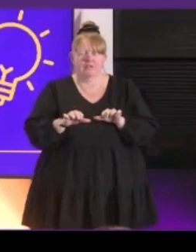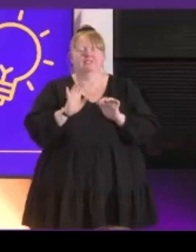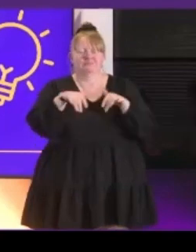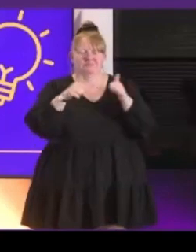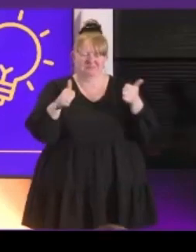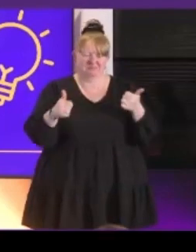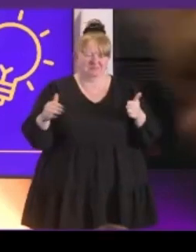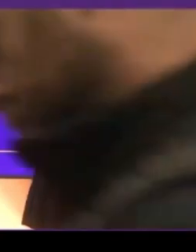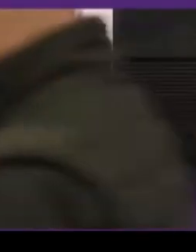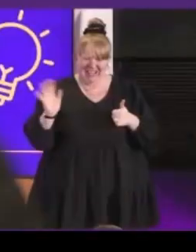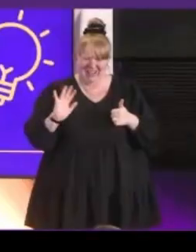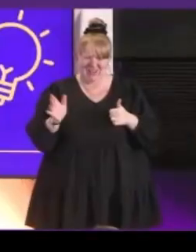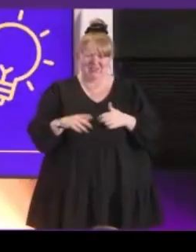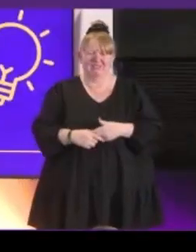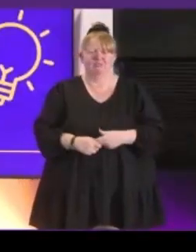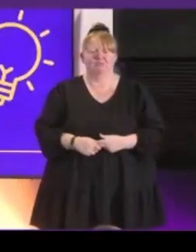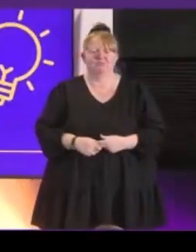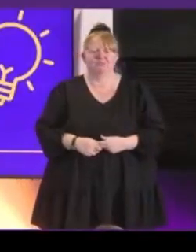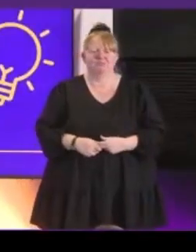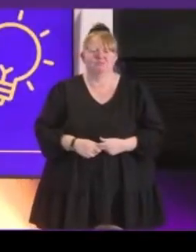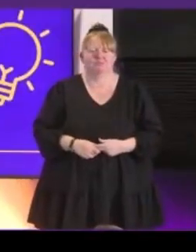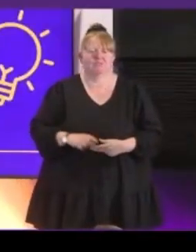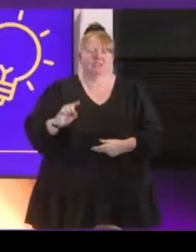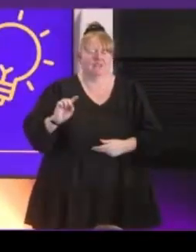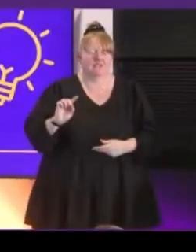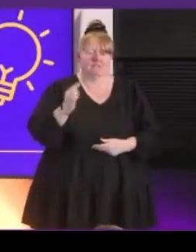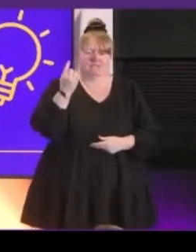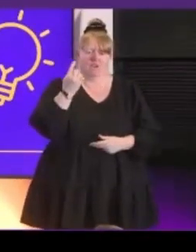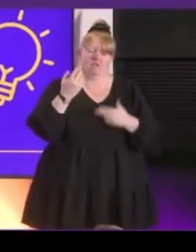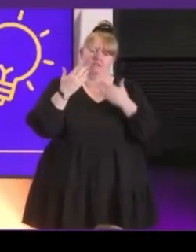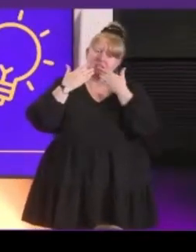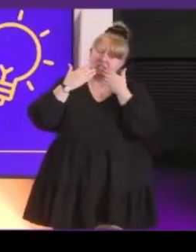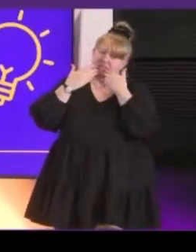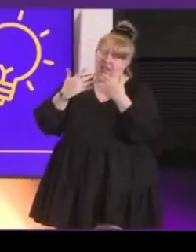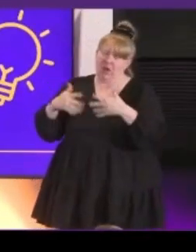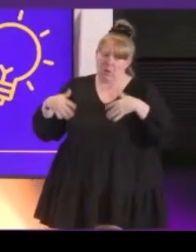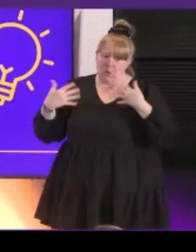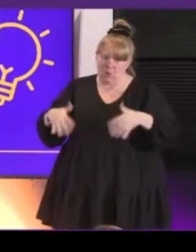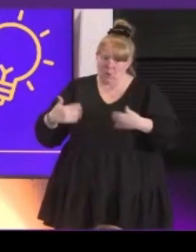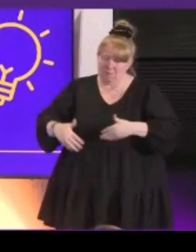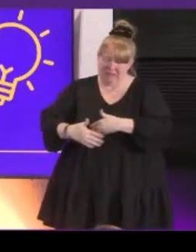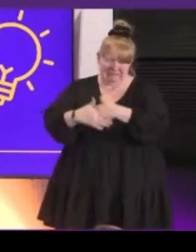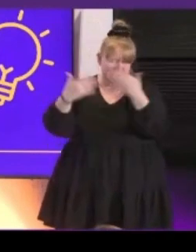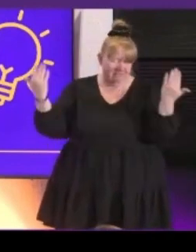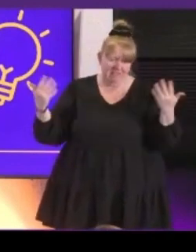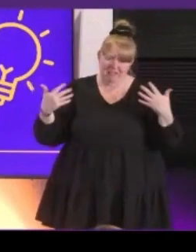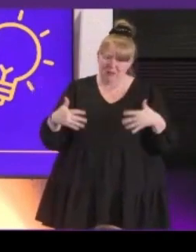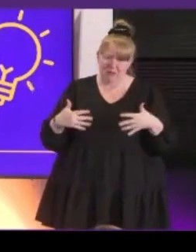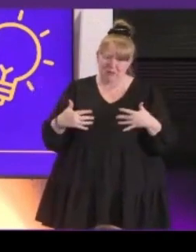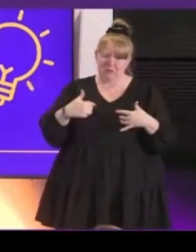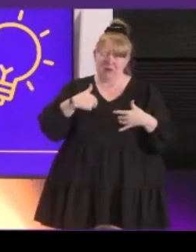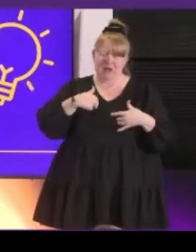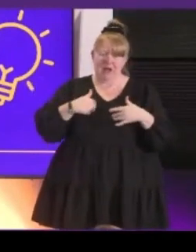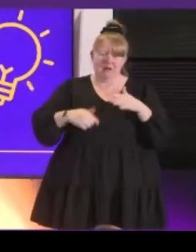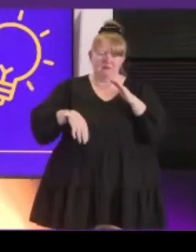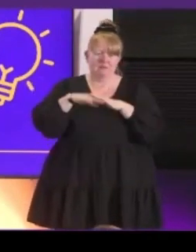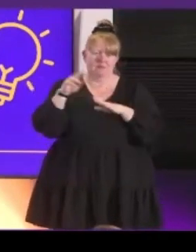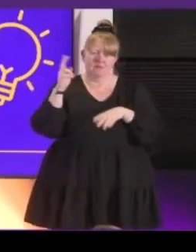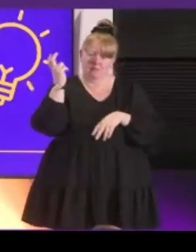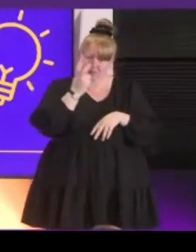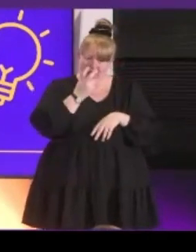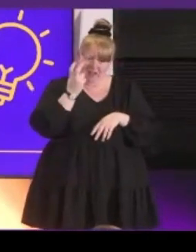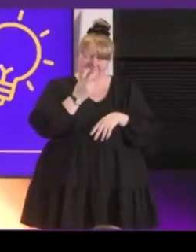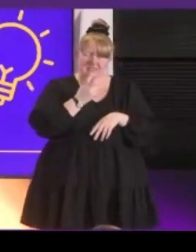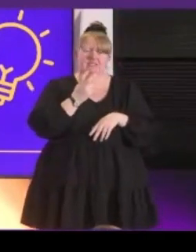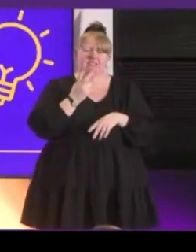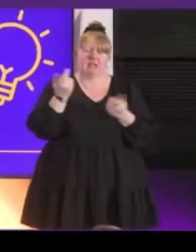Hello. Oh, God. All right. Firstly, I just want to say thank you for an amazing day. I am completely blind and I'm